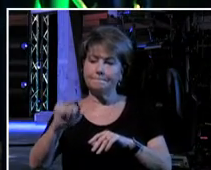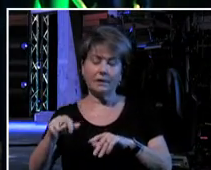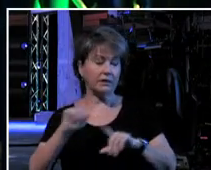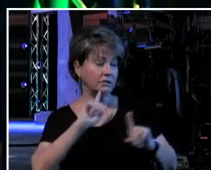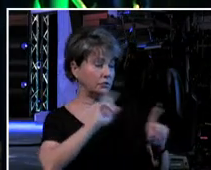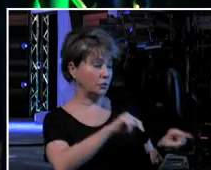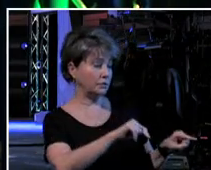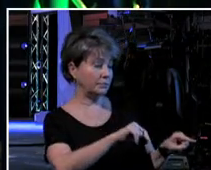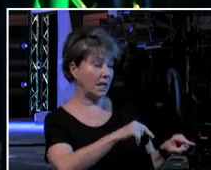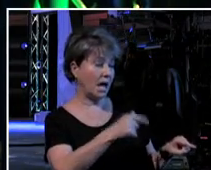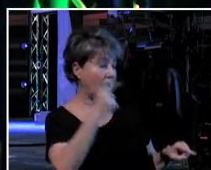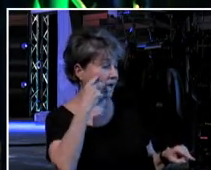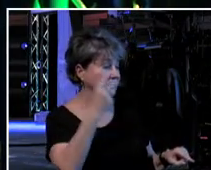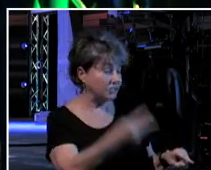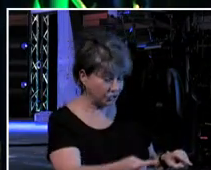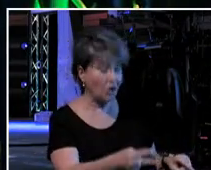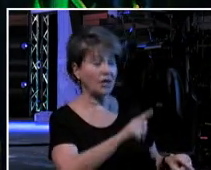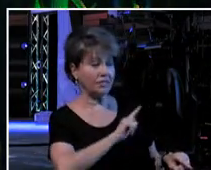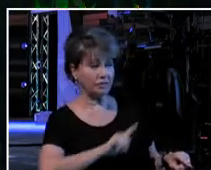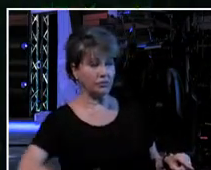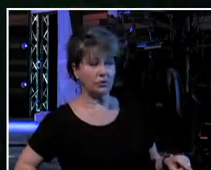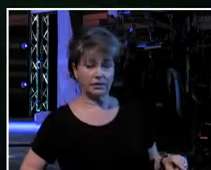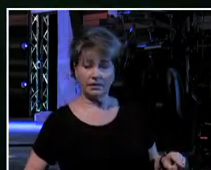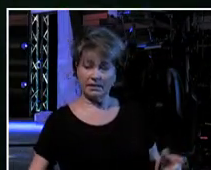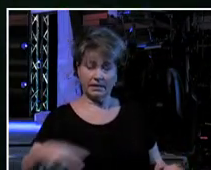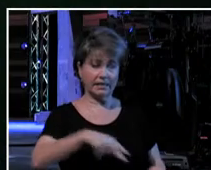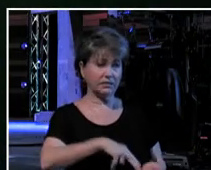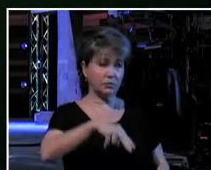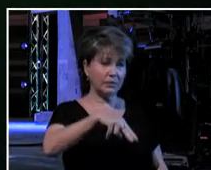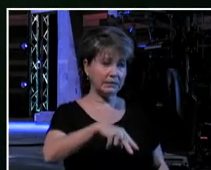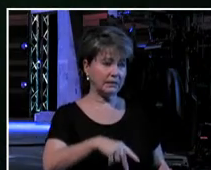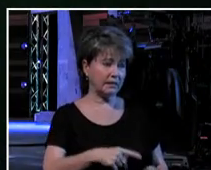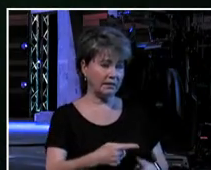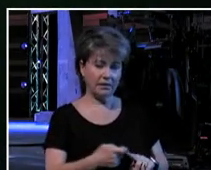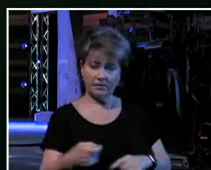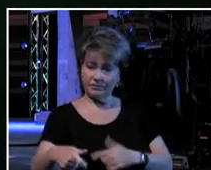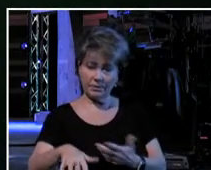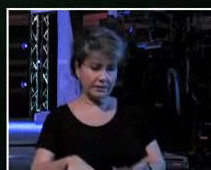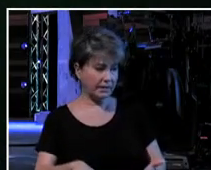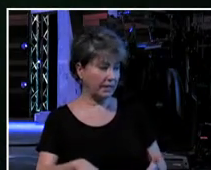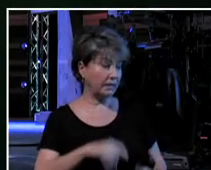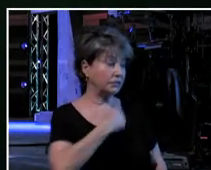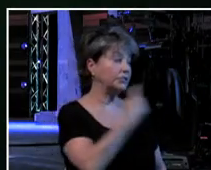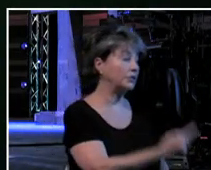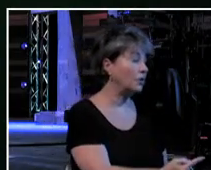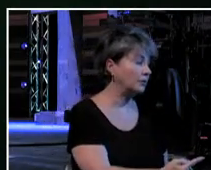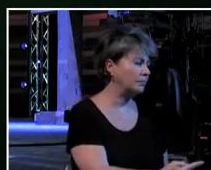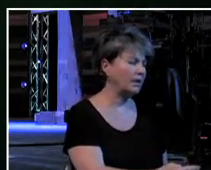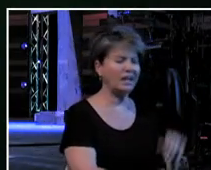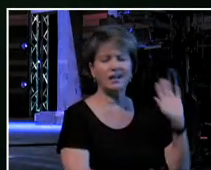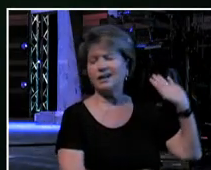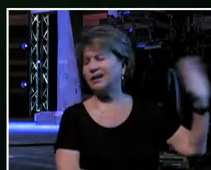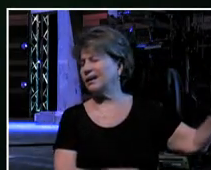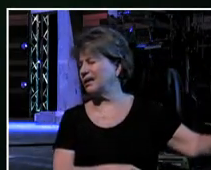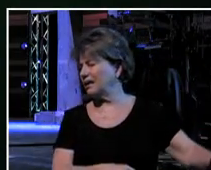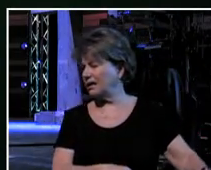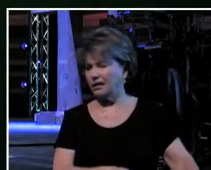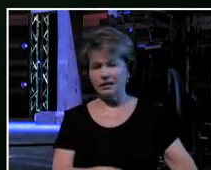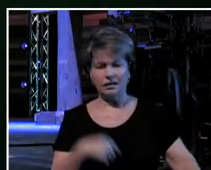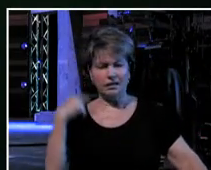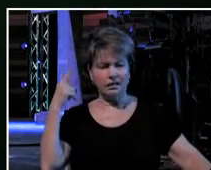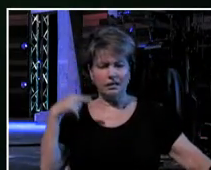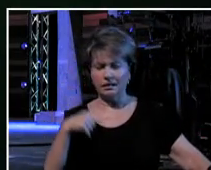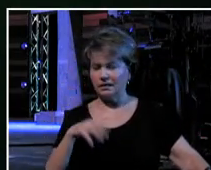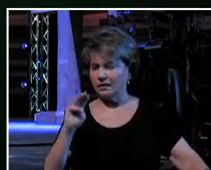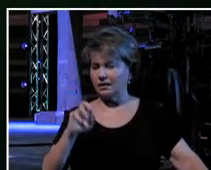Lord. She saw the risen Lord. And she went and reported that to the disciples. And they said, nah, I don't think so. But then